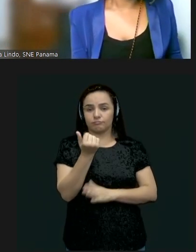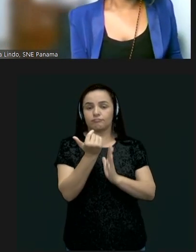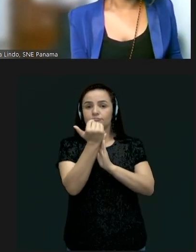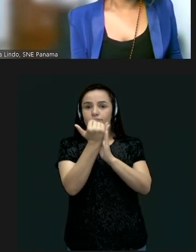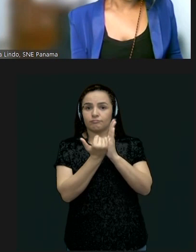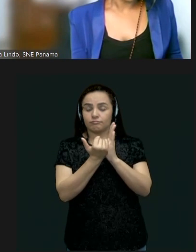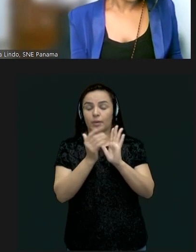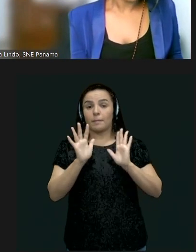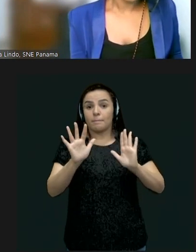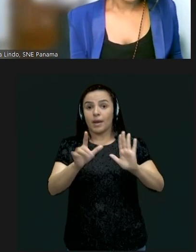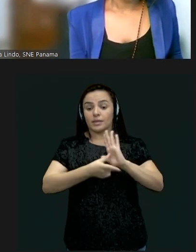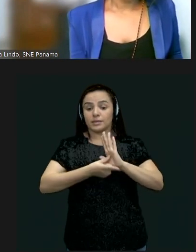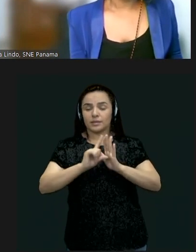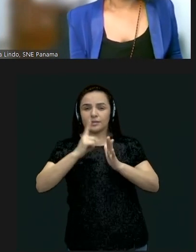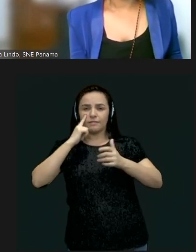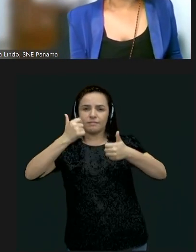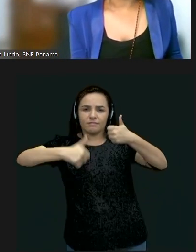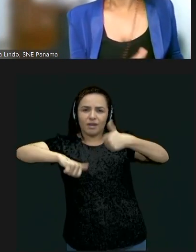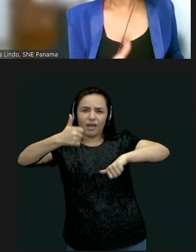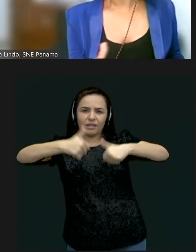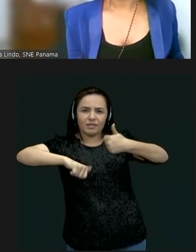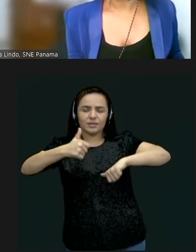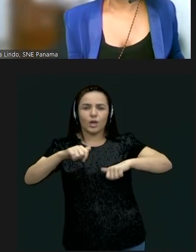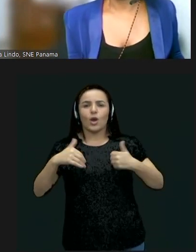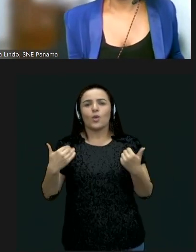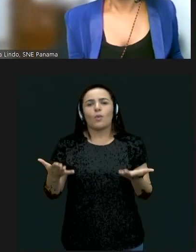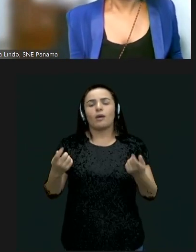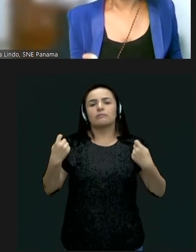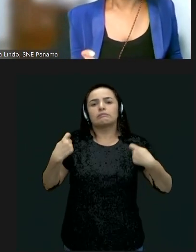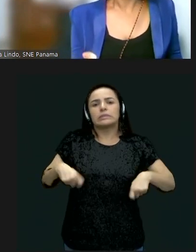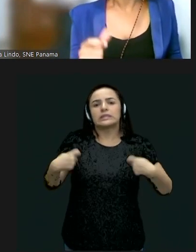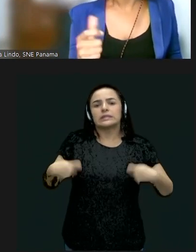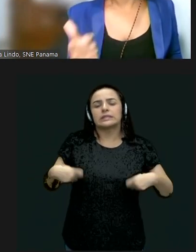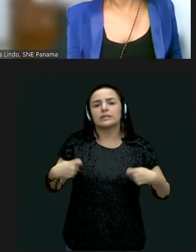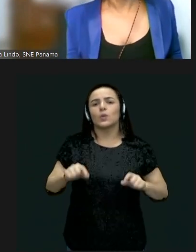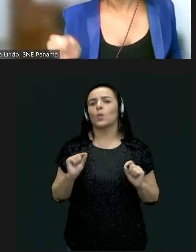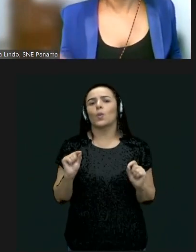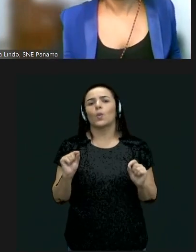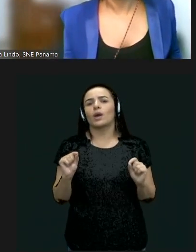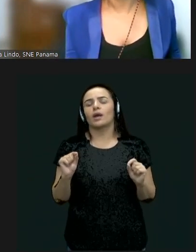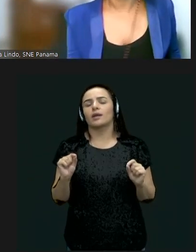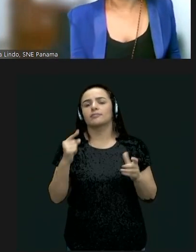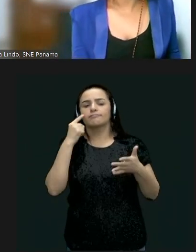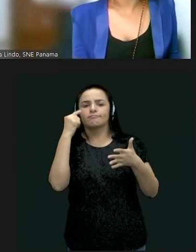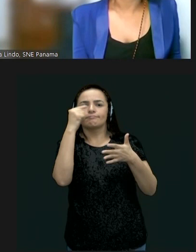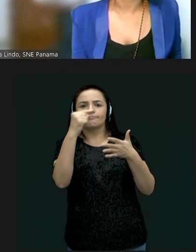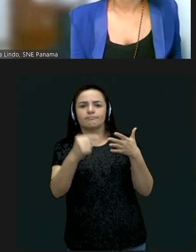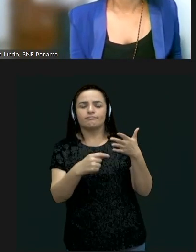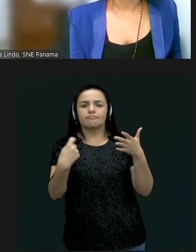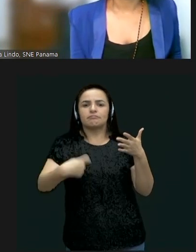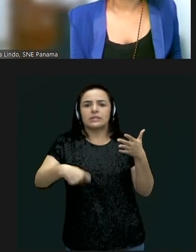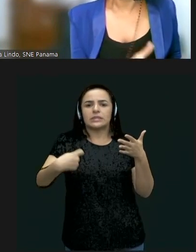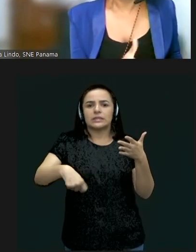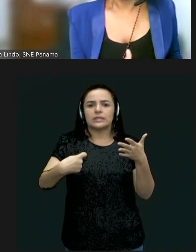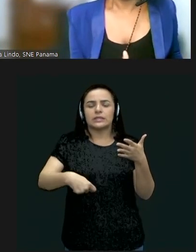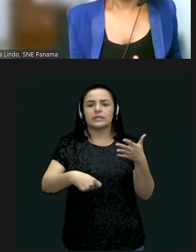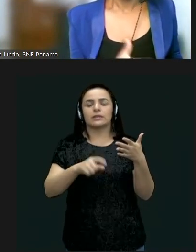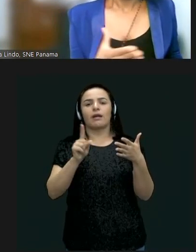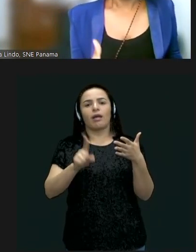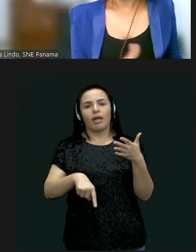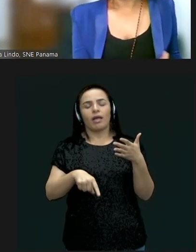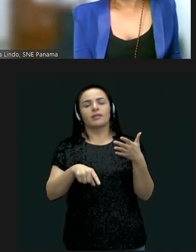also evaluating what are the needs of new infrastructure or transforming the